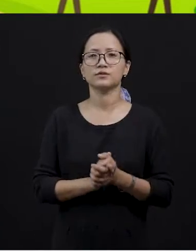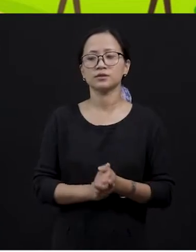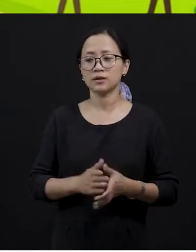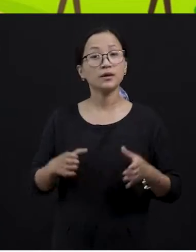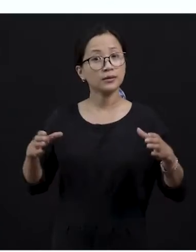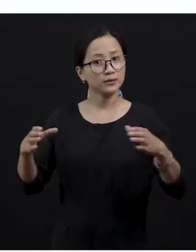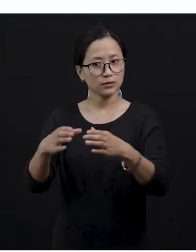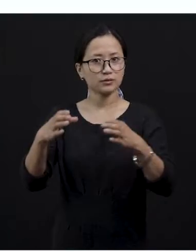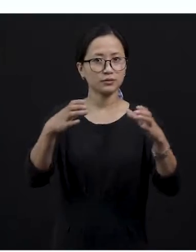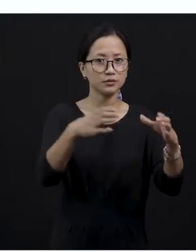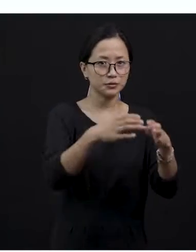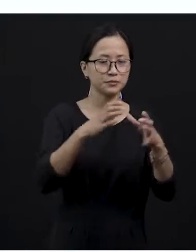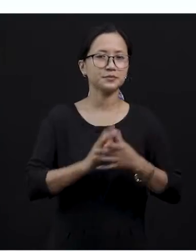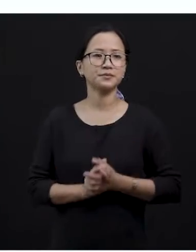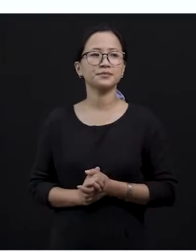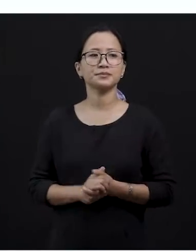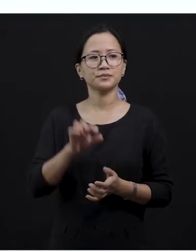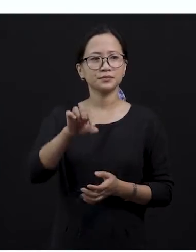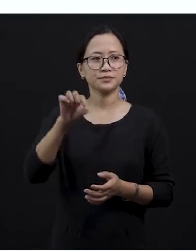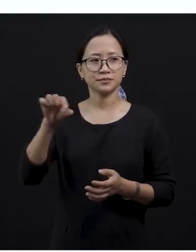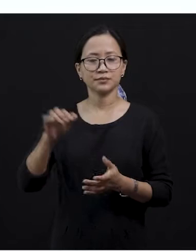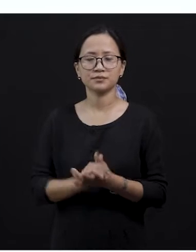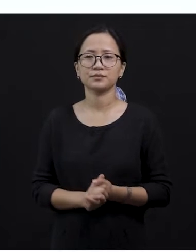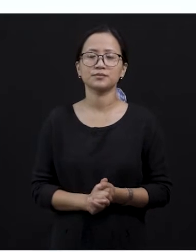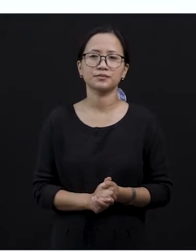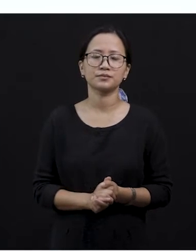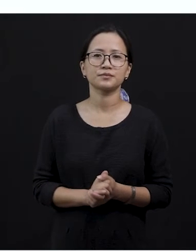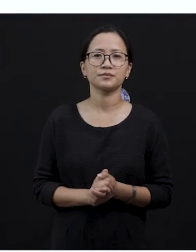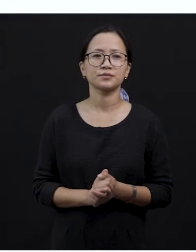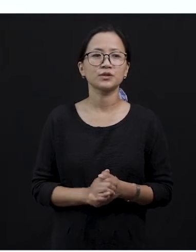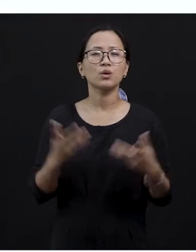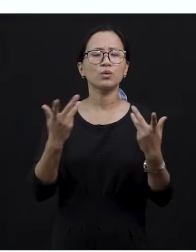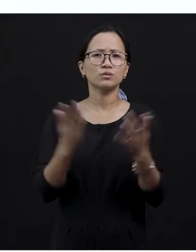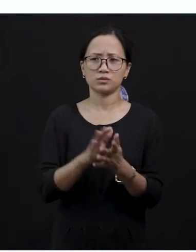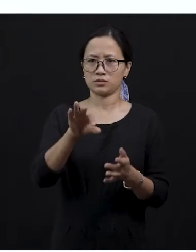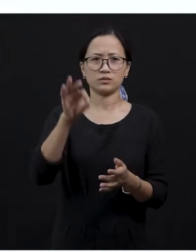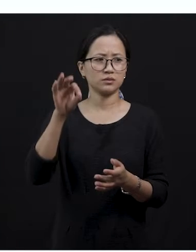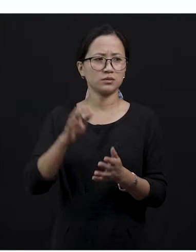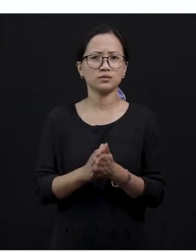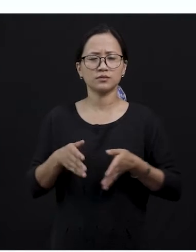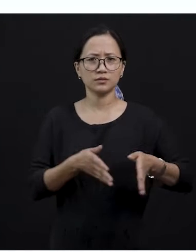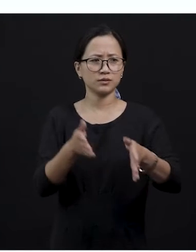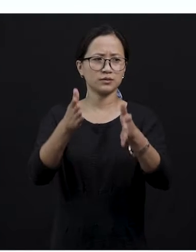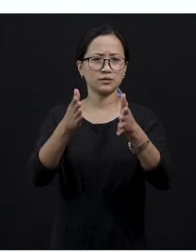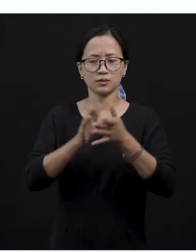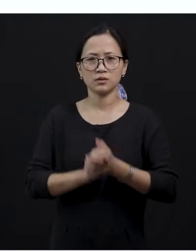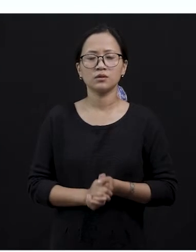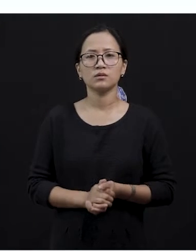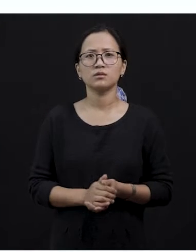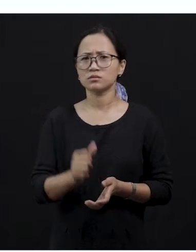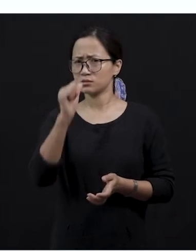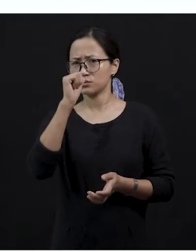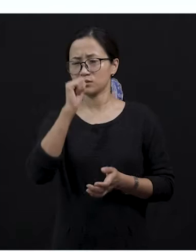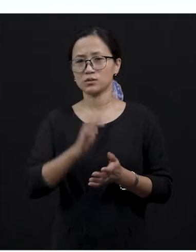groups, okay? Let us classify the items that we have just listed. What are the items we listed? River, and river is what? It